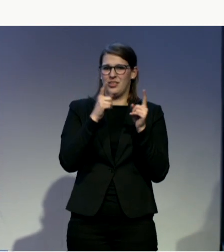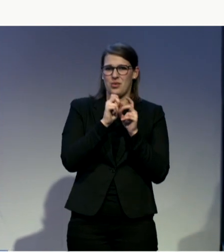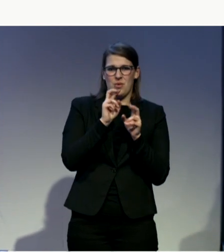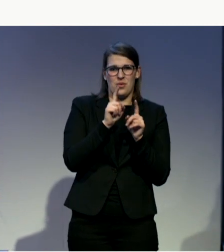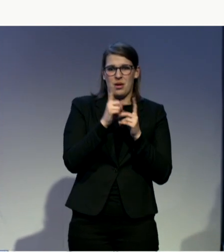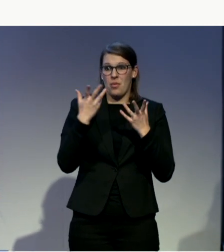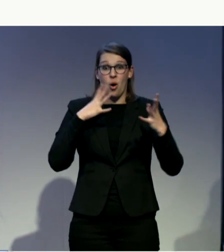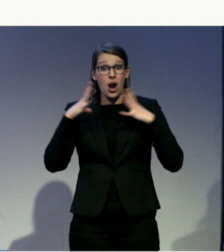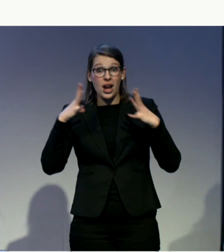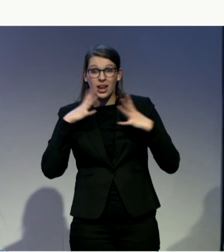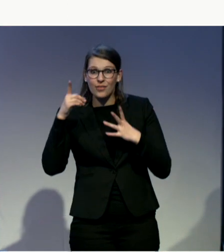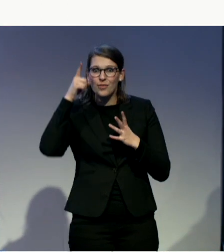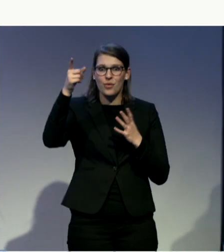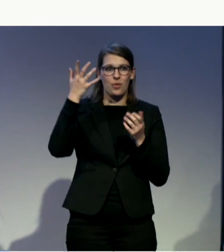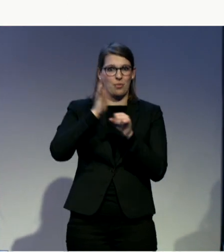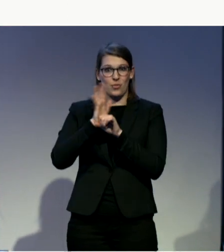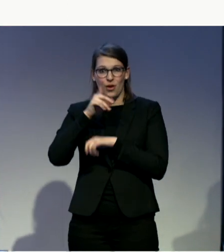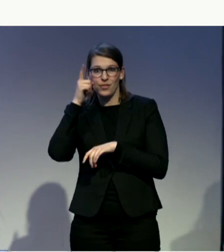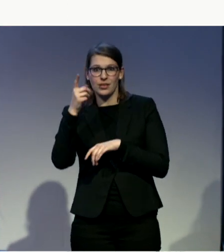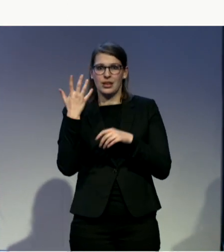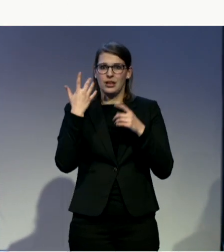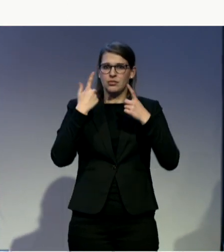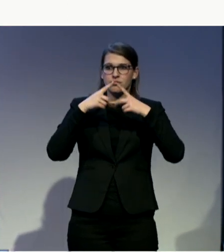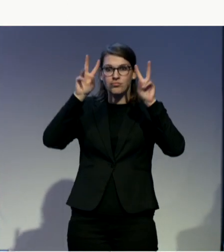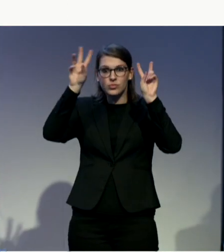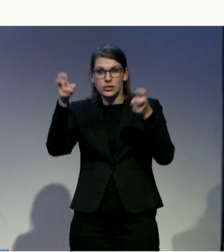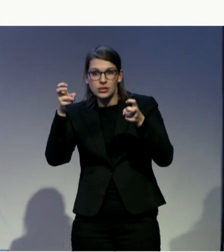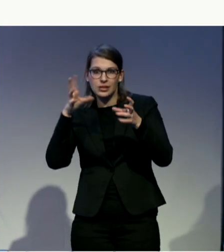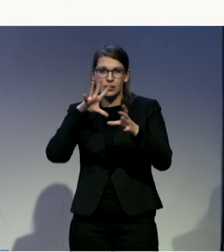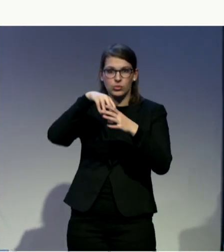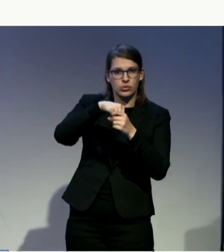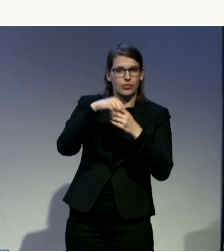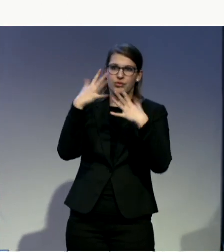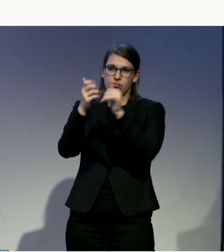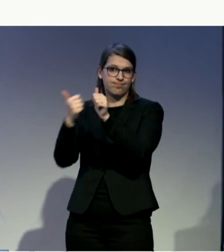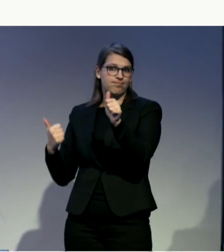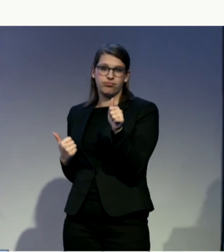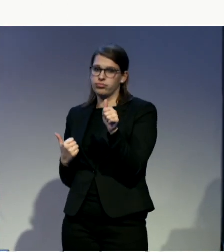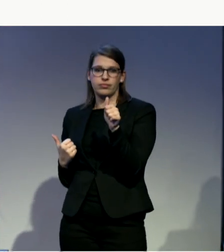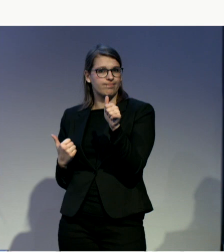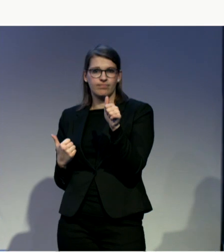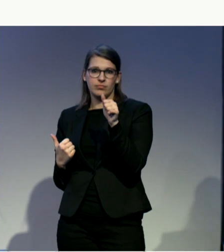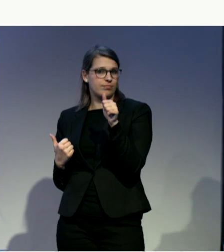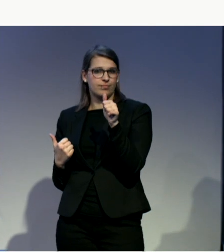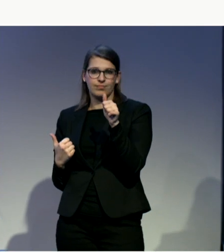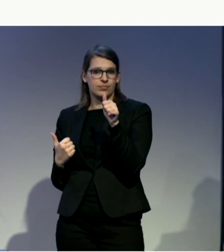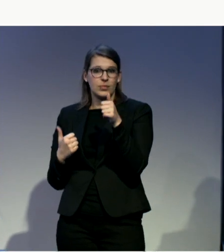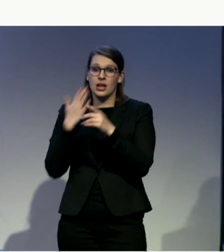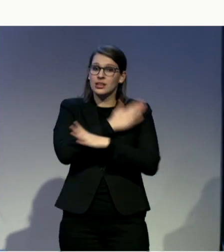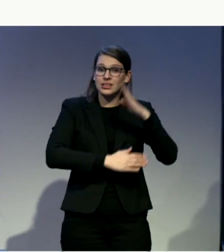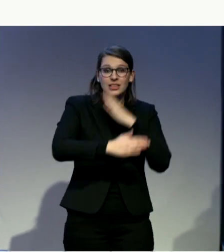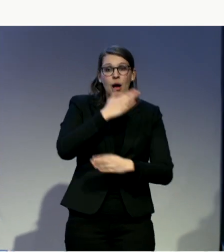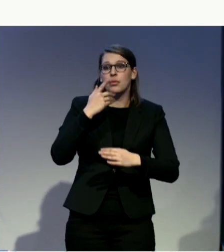far behind as far as inclusion, of authentic inclusion. Actors with disabilities are not given opportunities, often